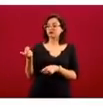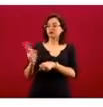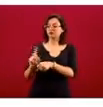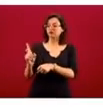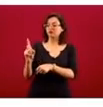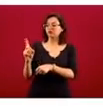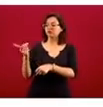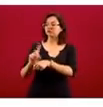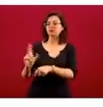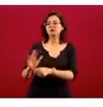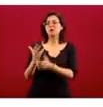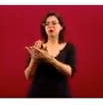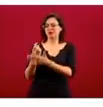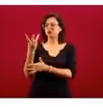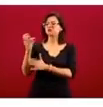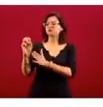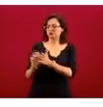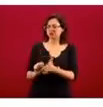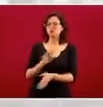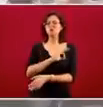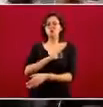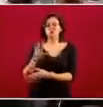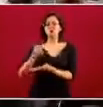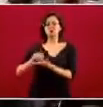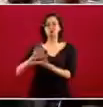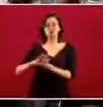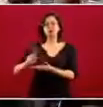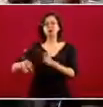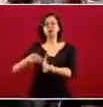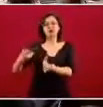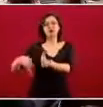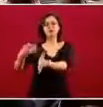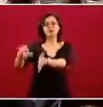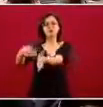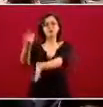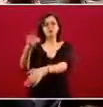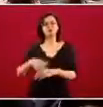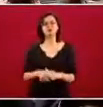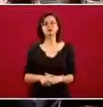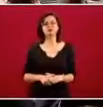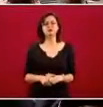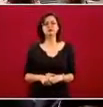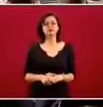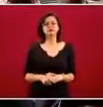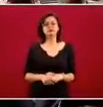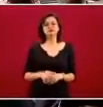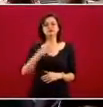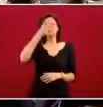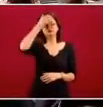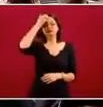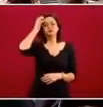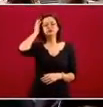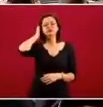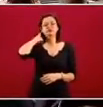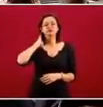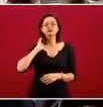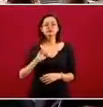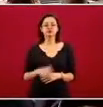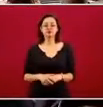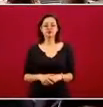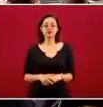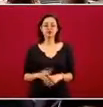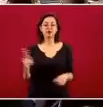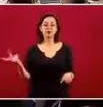Now we have a list of several like chronic diseases or chronic conditions whose victims or